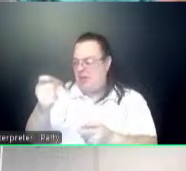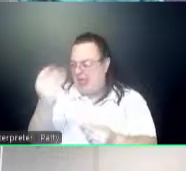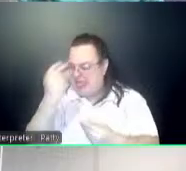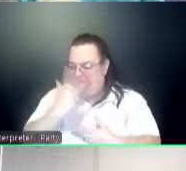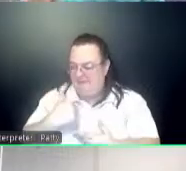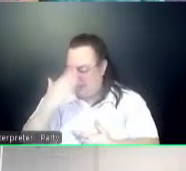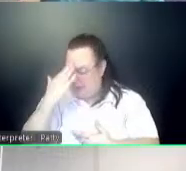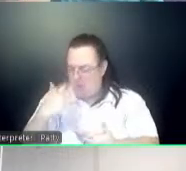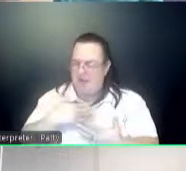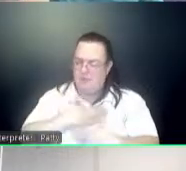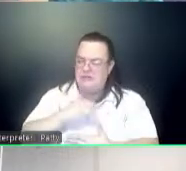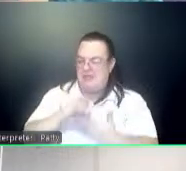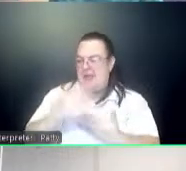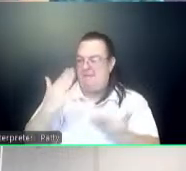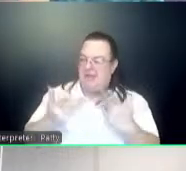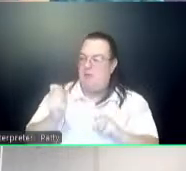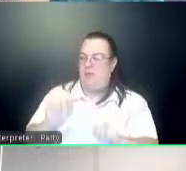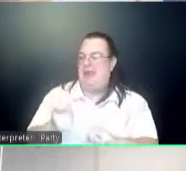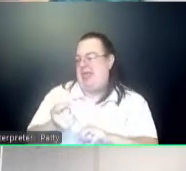Absolutely.